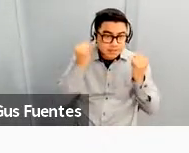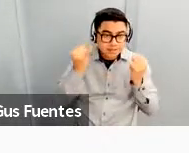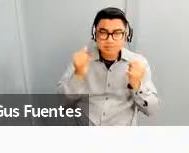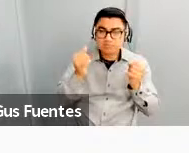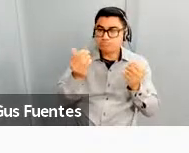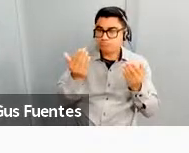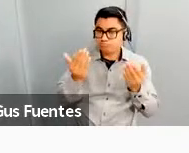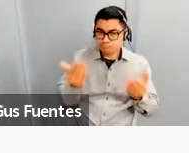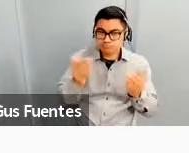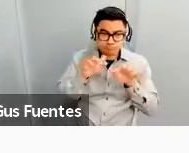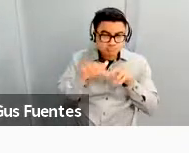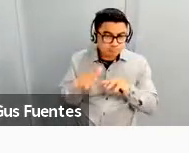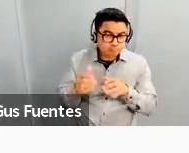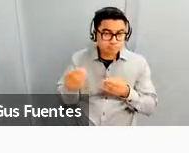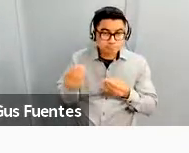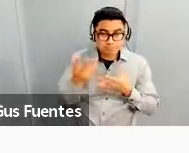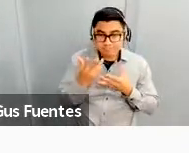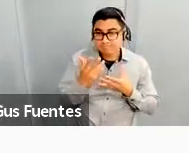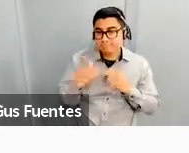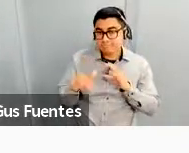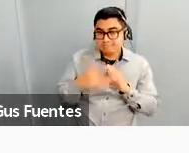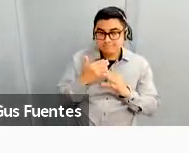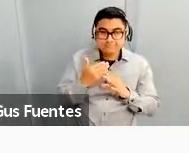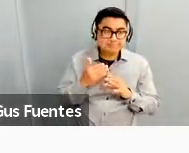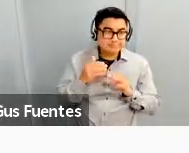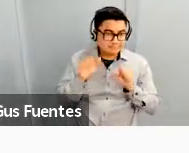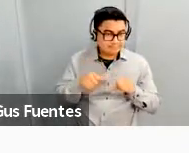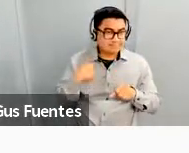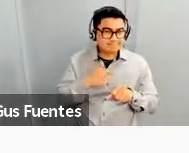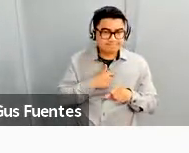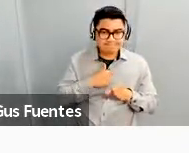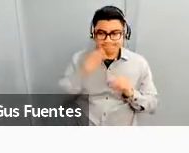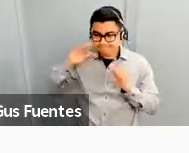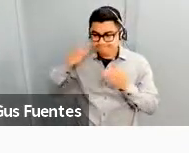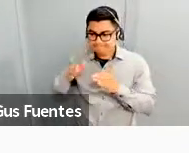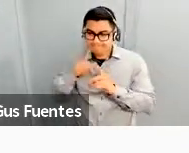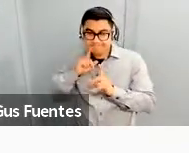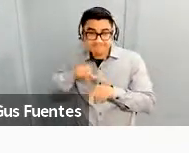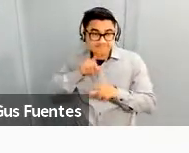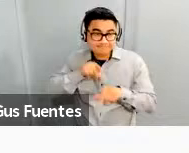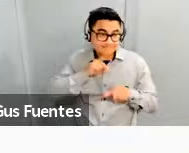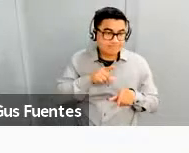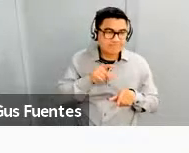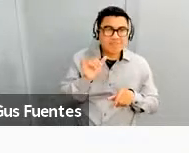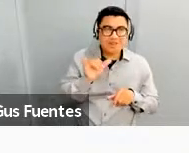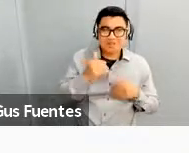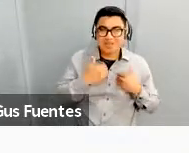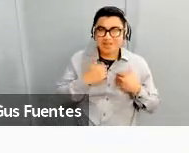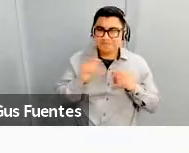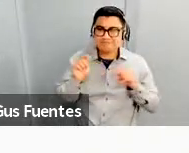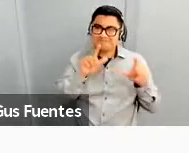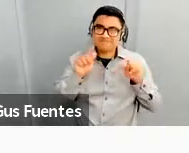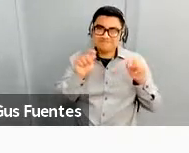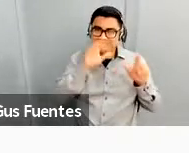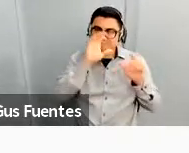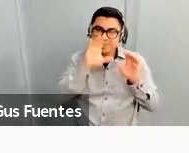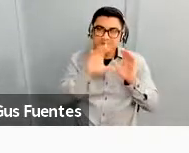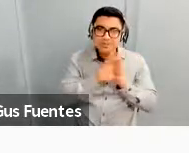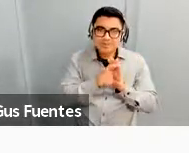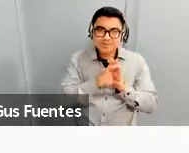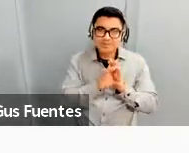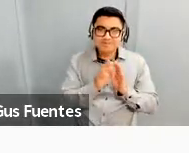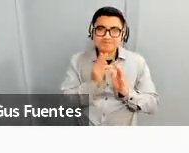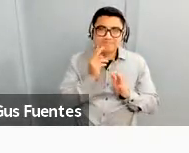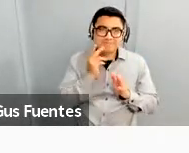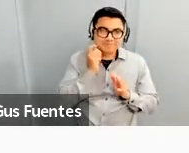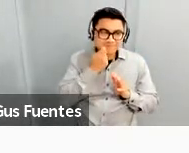any questions that you might have, and we will address those during this time. We also have some lovely pictures scattered throughout this presentation.